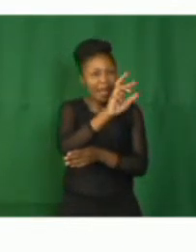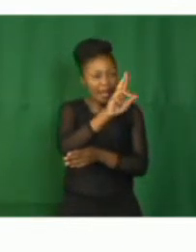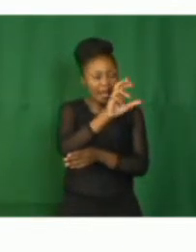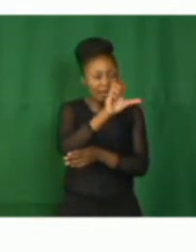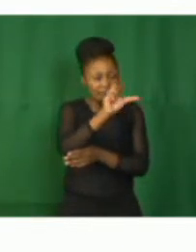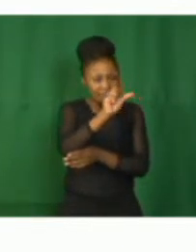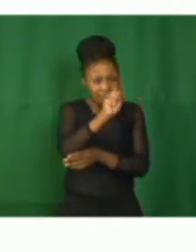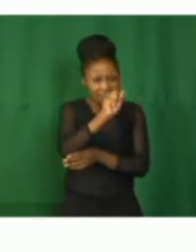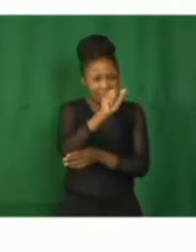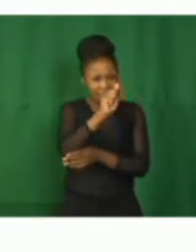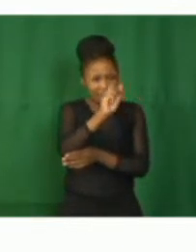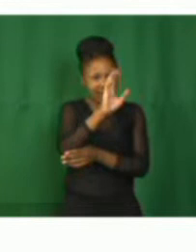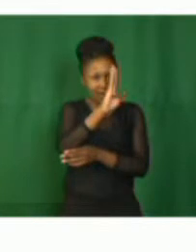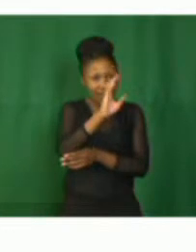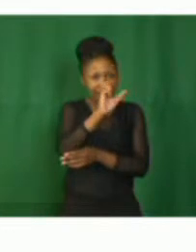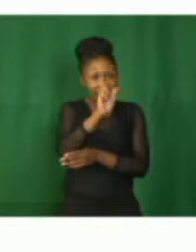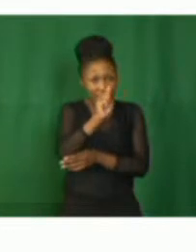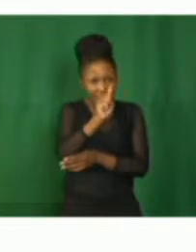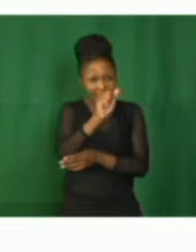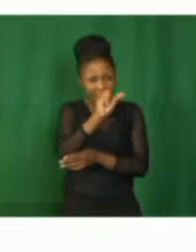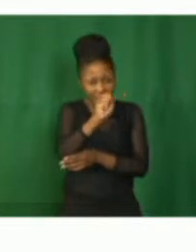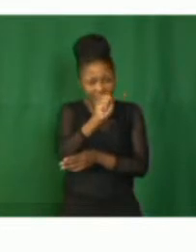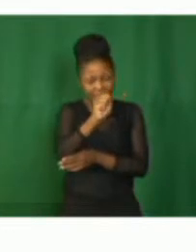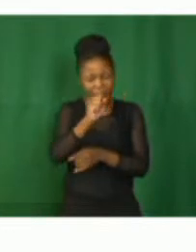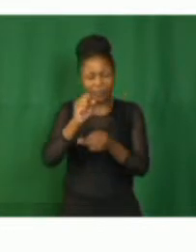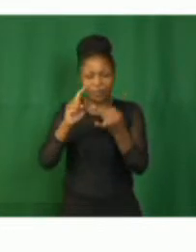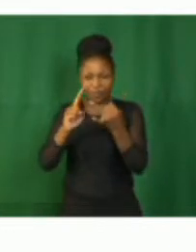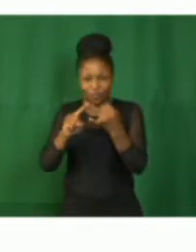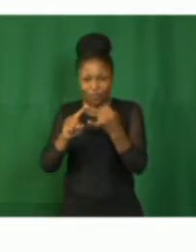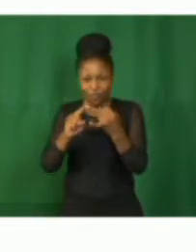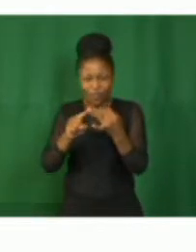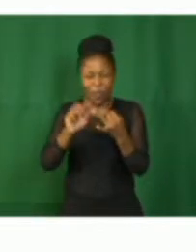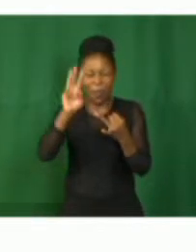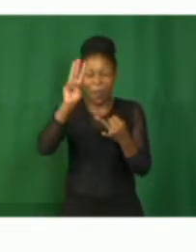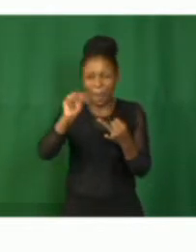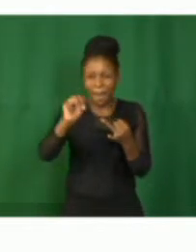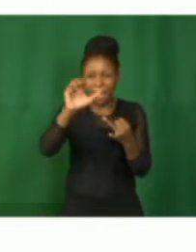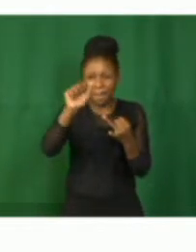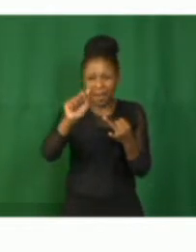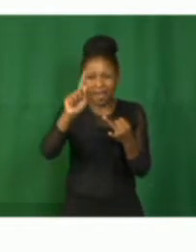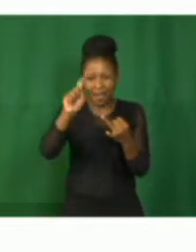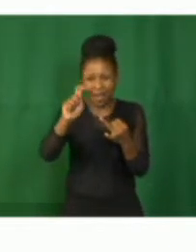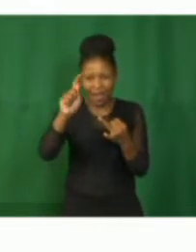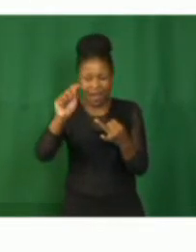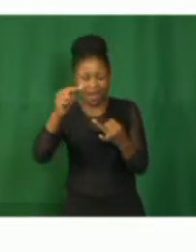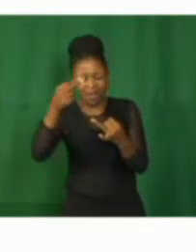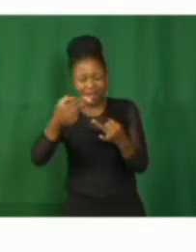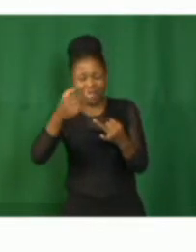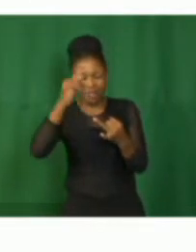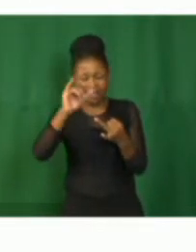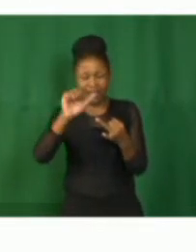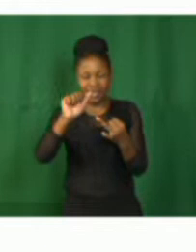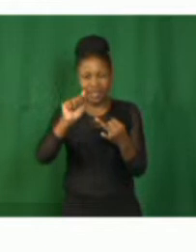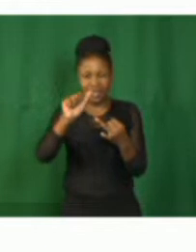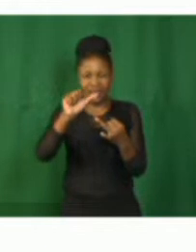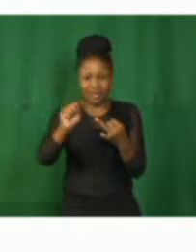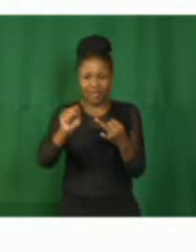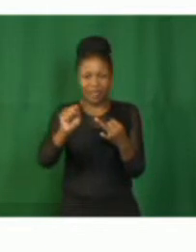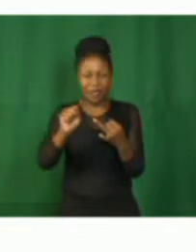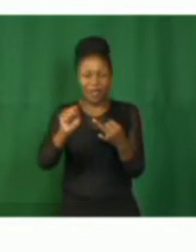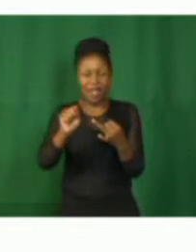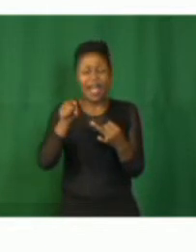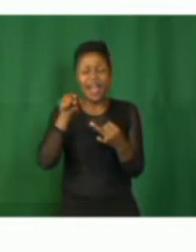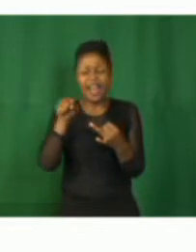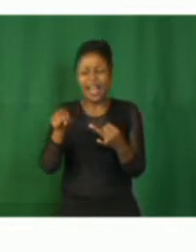So afterwards, after these two names were brought forward, what did these believers do? They prayed and they